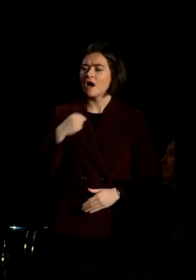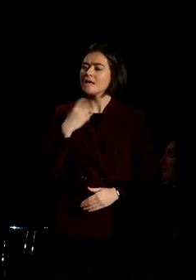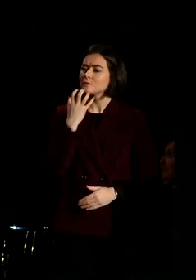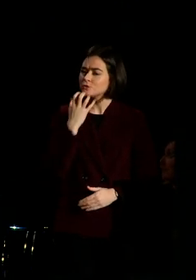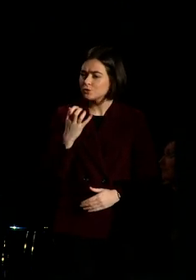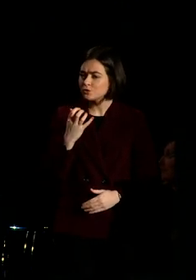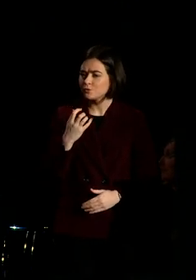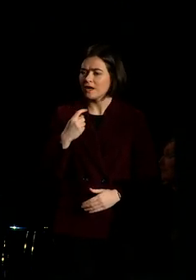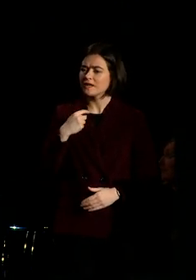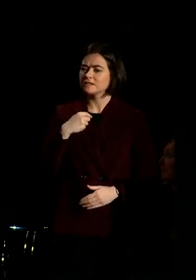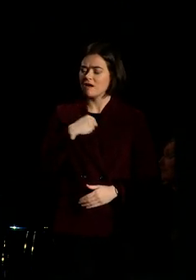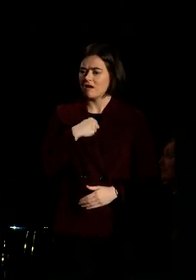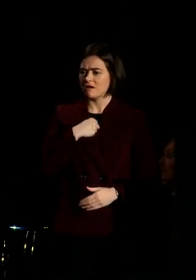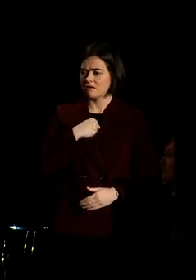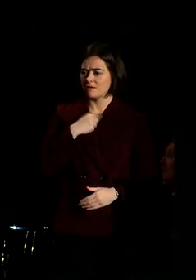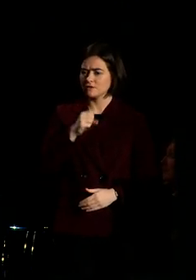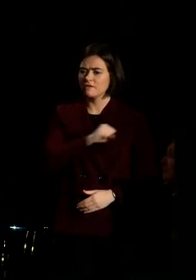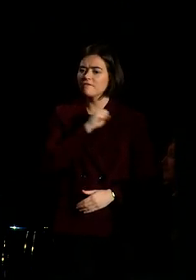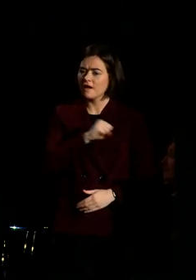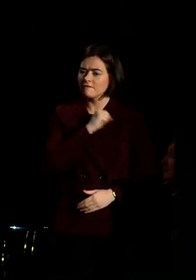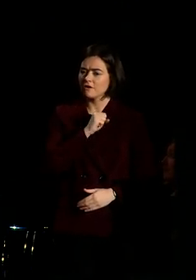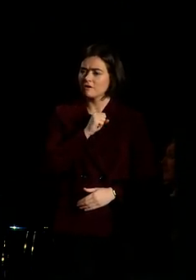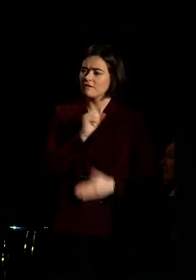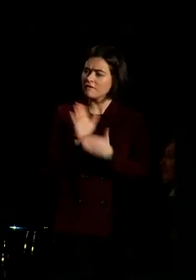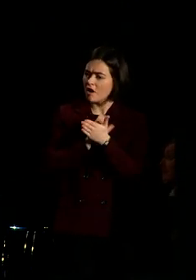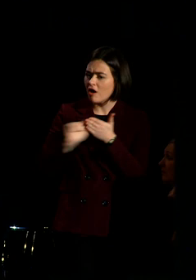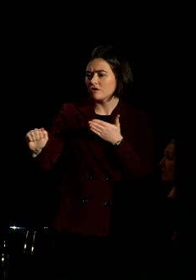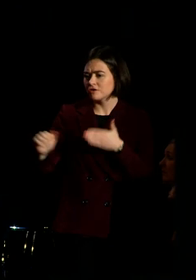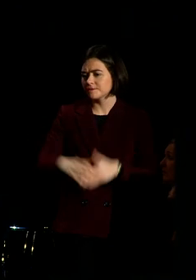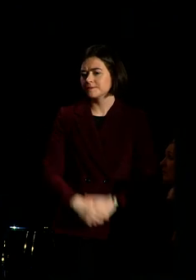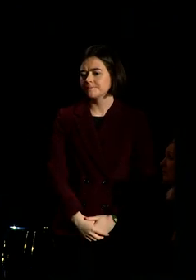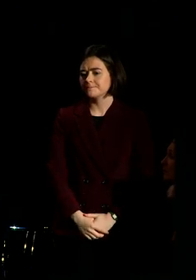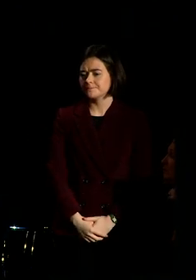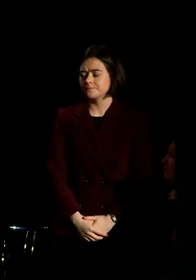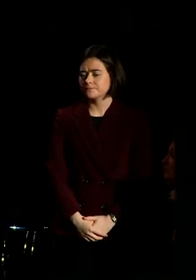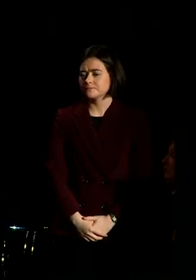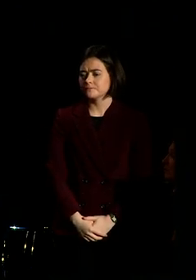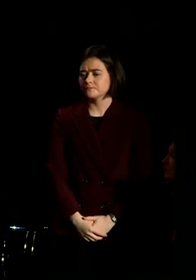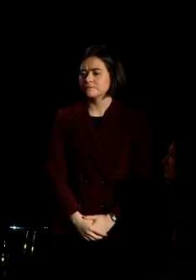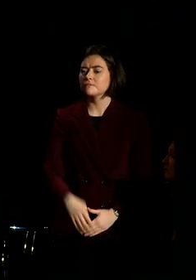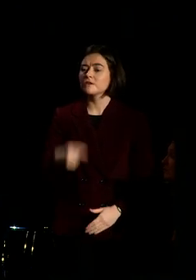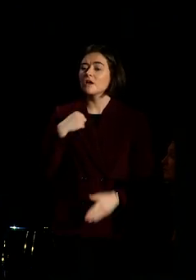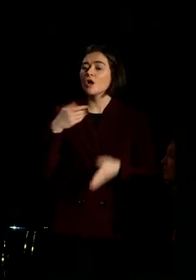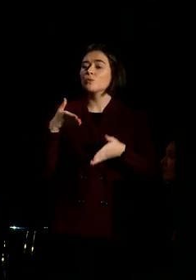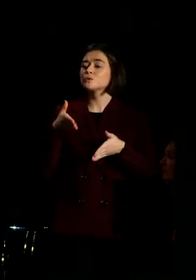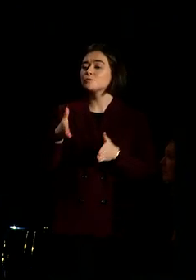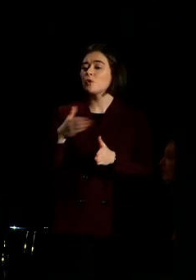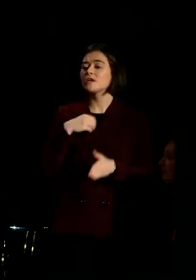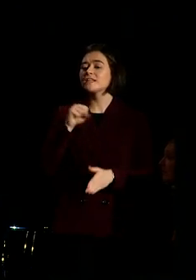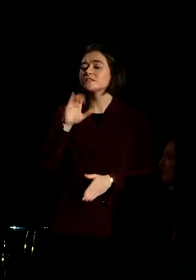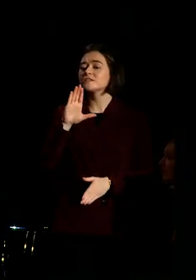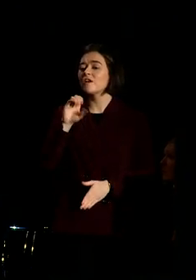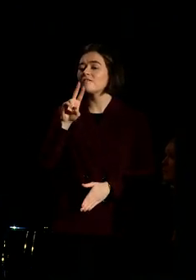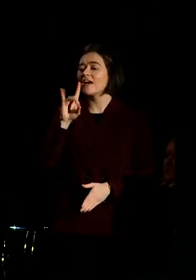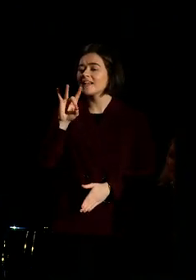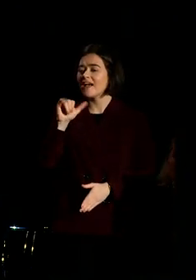Jew and I am a survivor of the Holocaust. I was born in Slovakia in